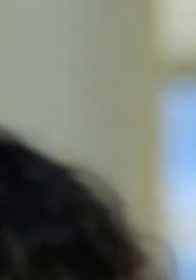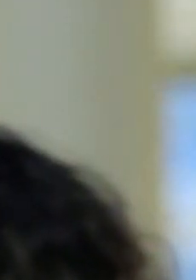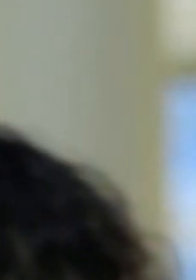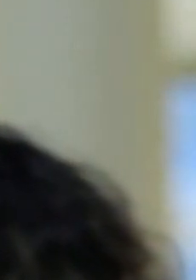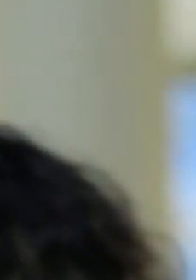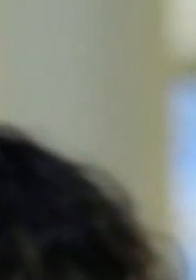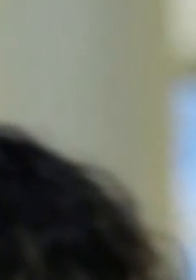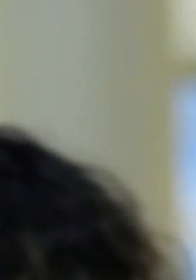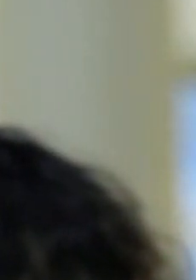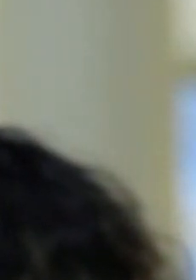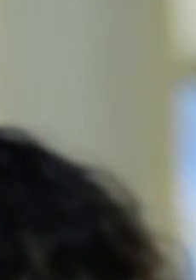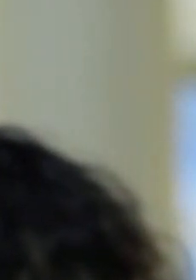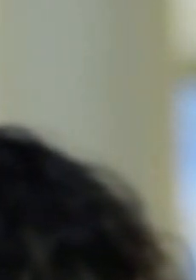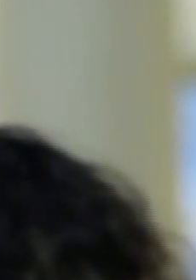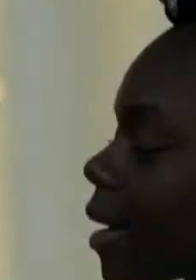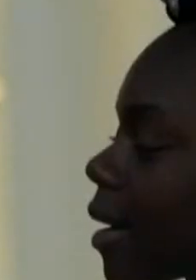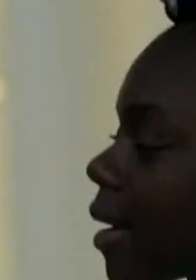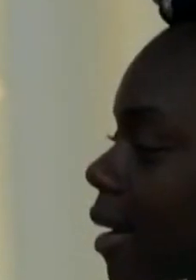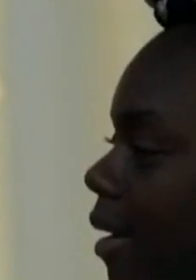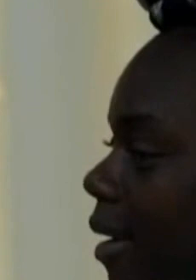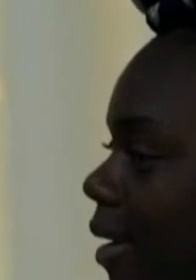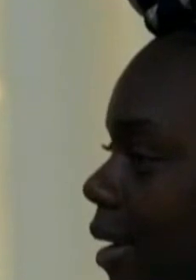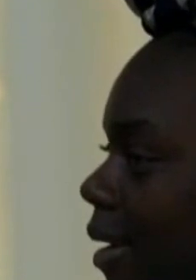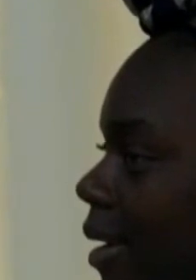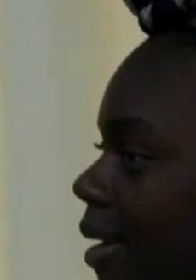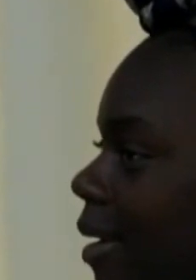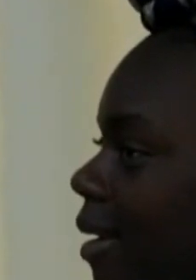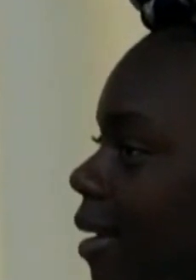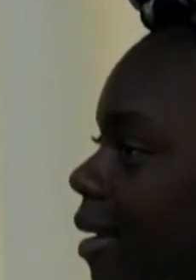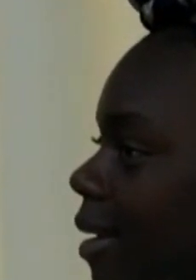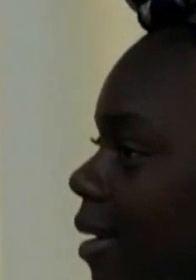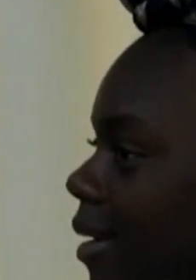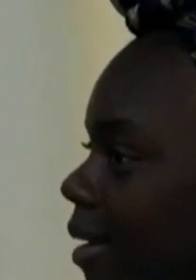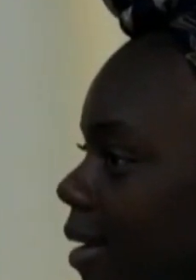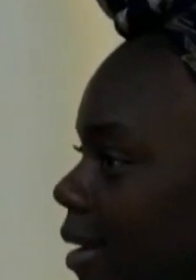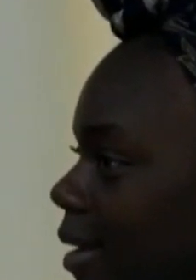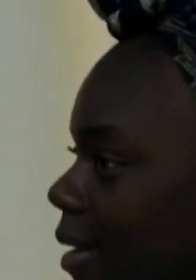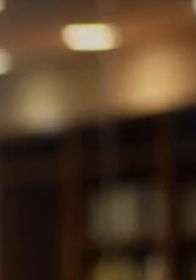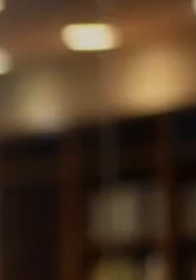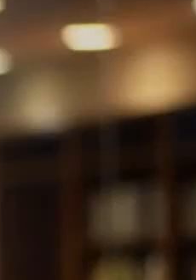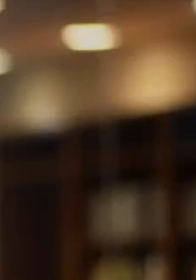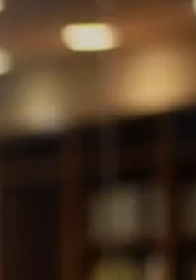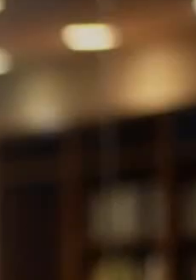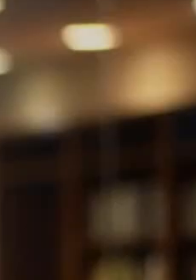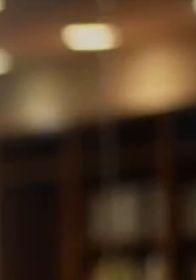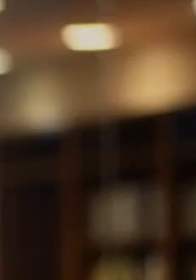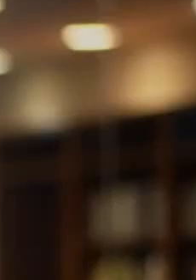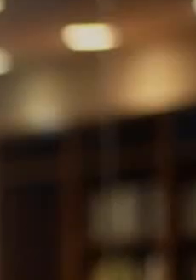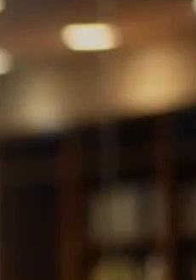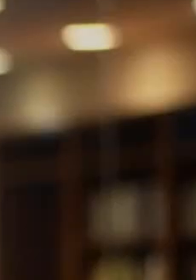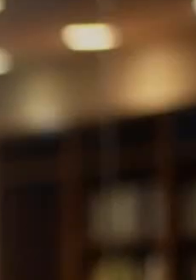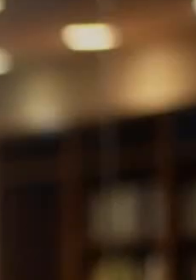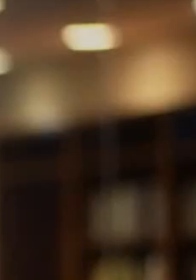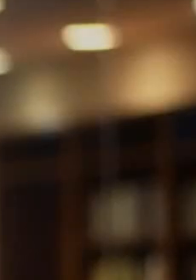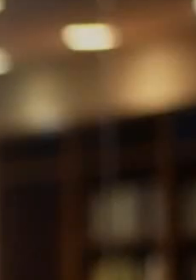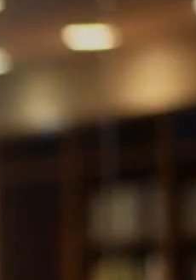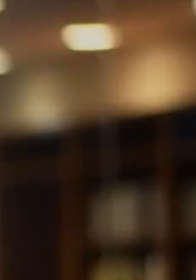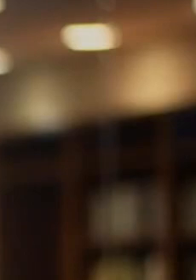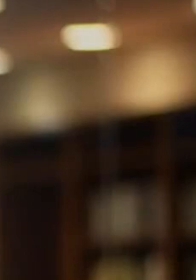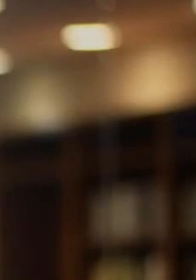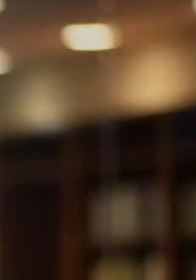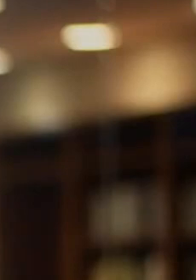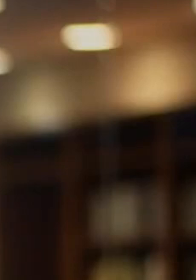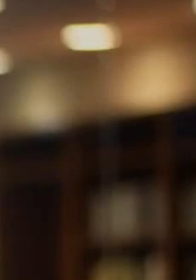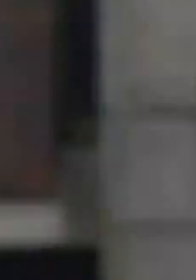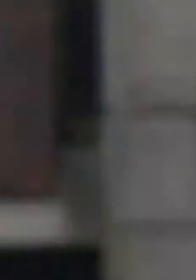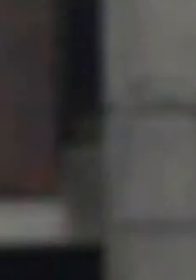of students. They're very, very socially conscious. They want to make the world a better place. They care about social justice. They care about